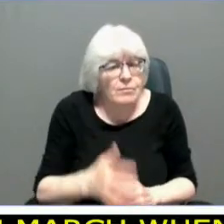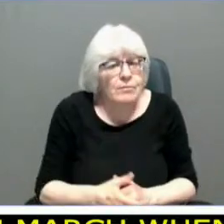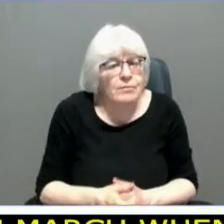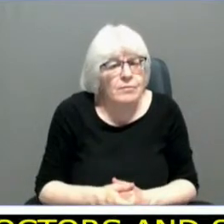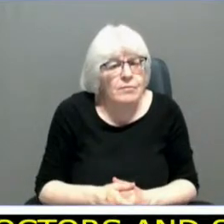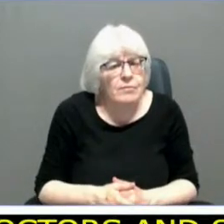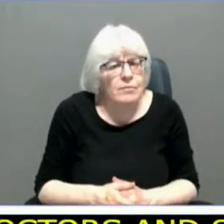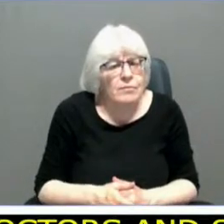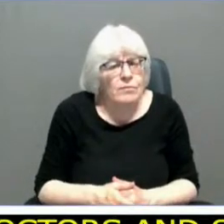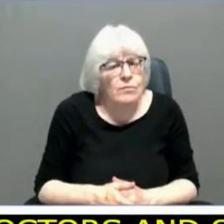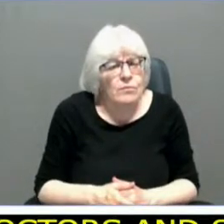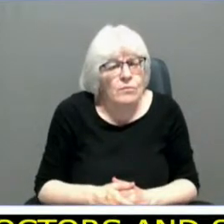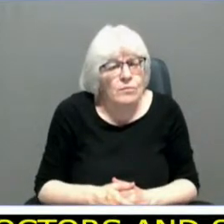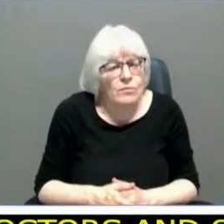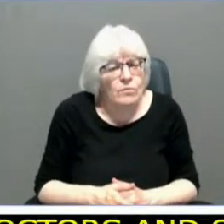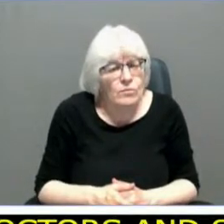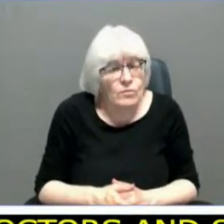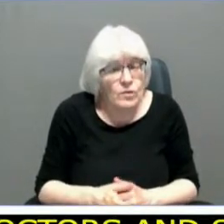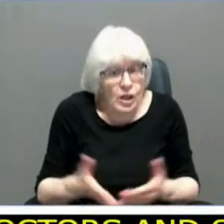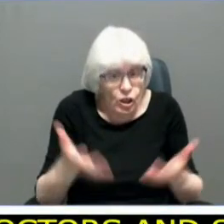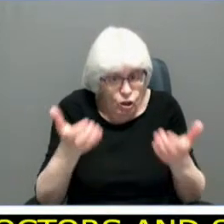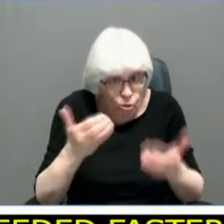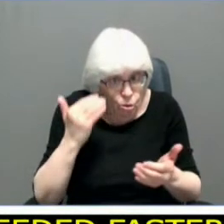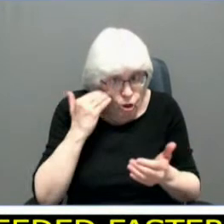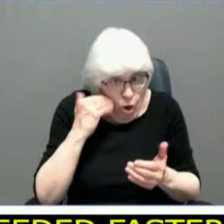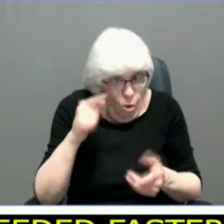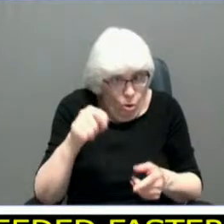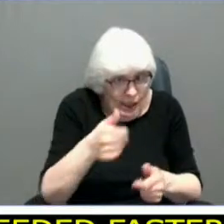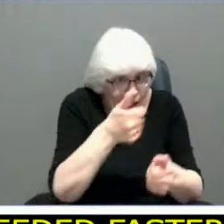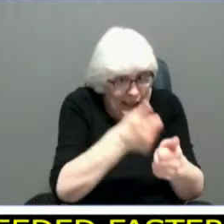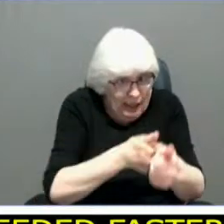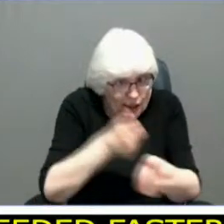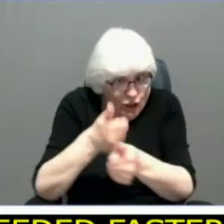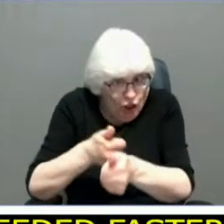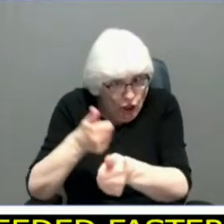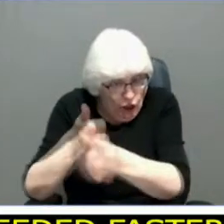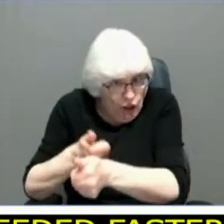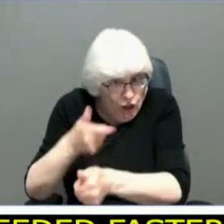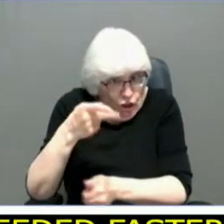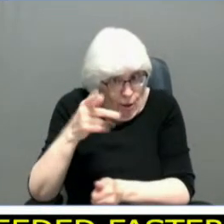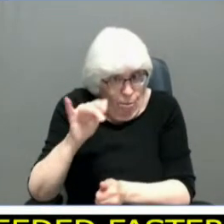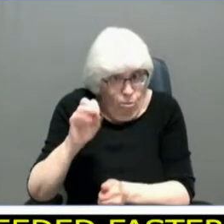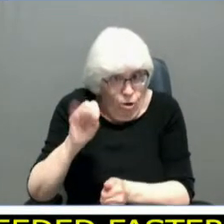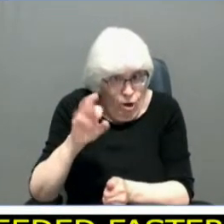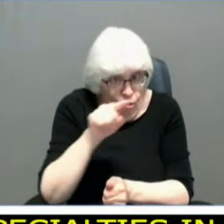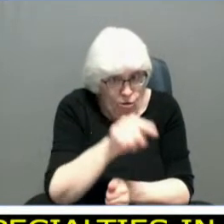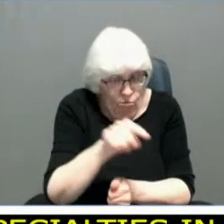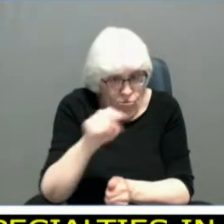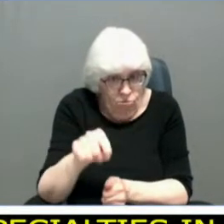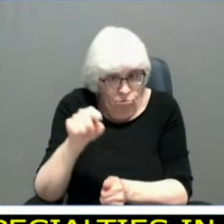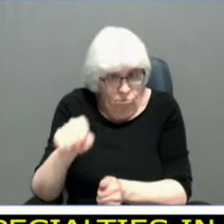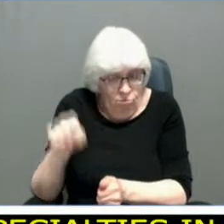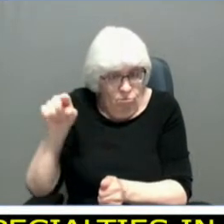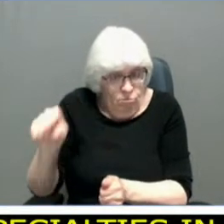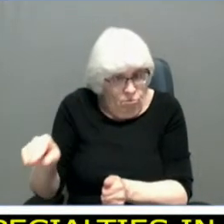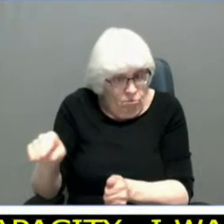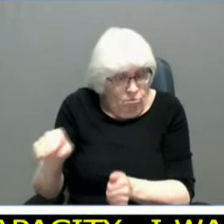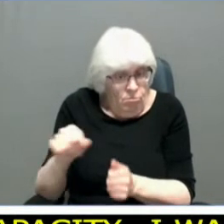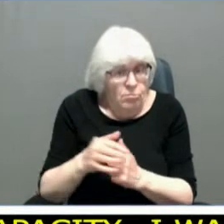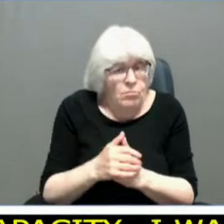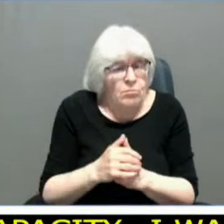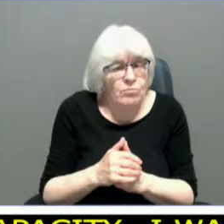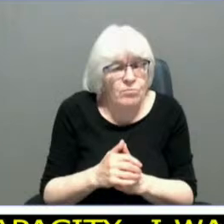each of you if you found that excess capacity and how you'll be sharing it with the provinces. I found one.